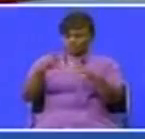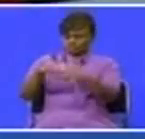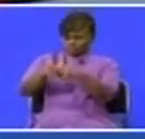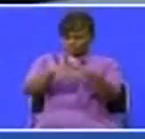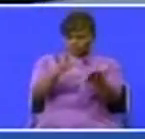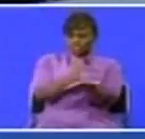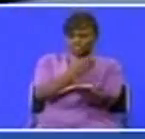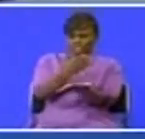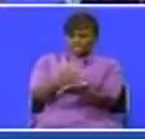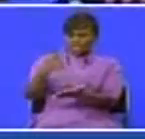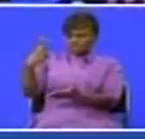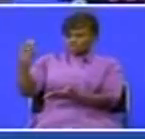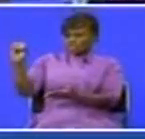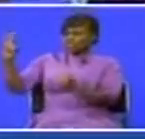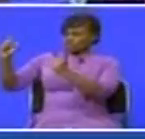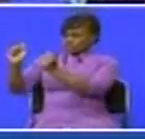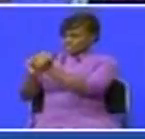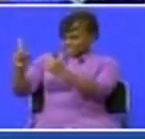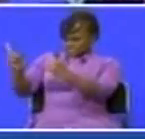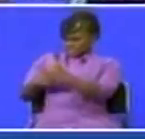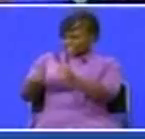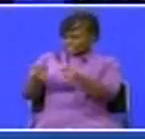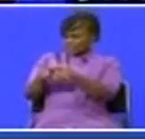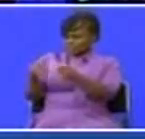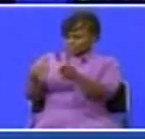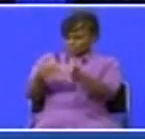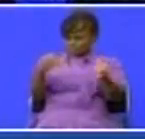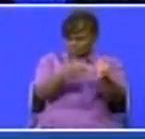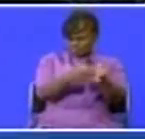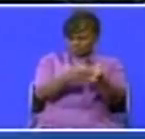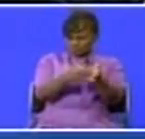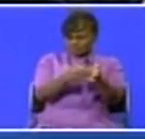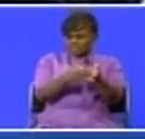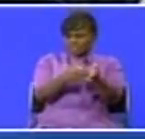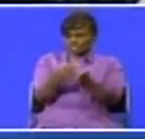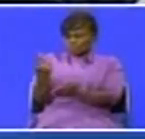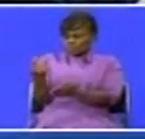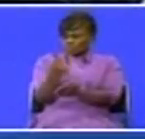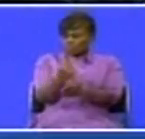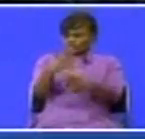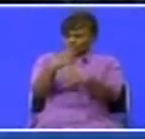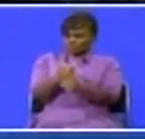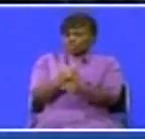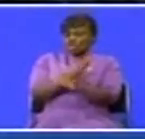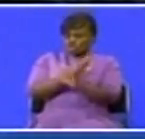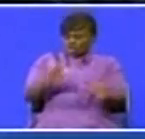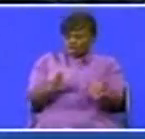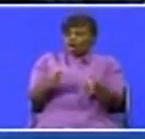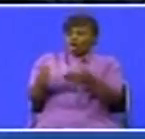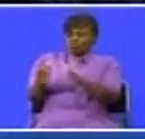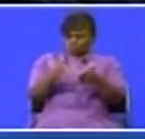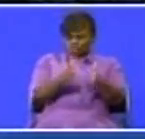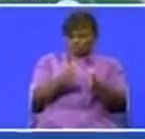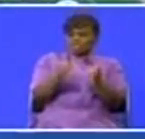Sharing Regulations 2016 further restricts the deployment of passive infrastructure unless there is no feasible option